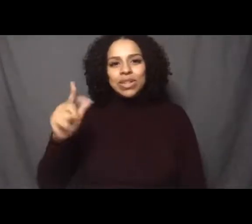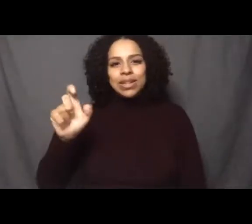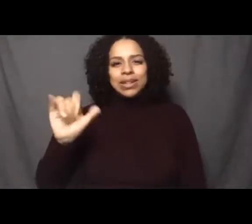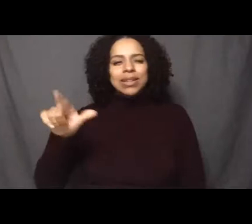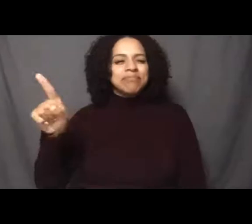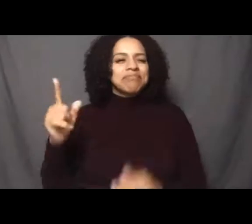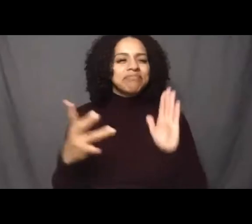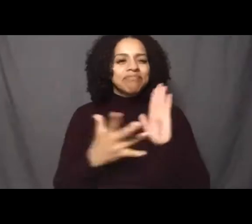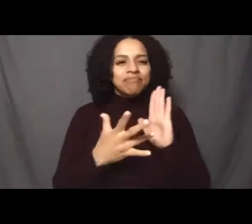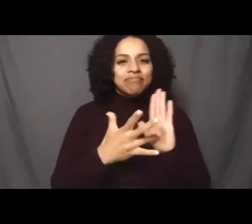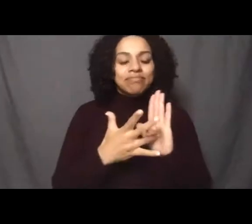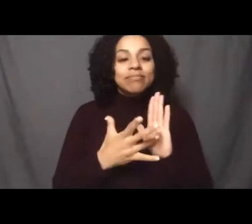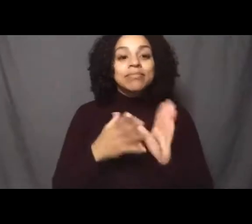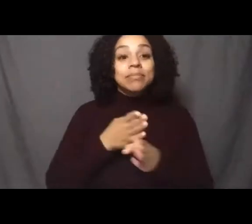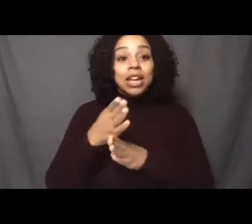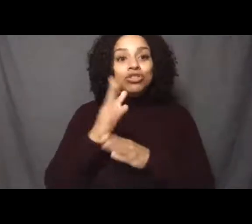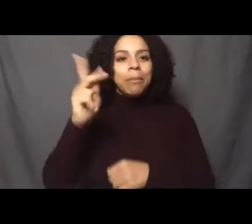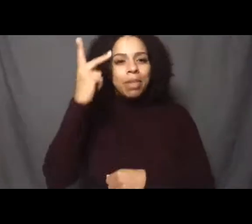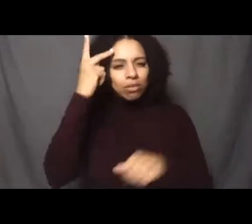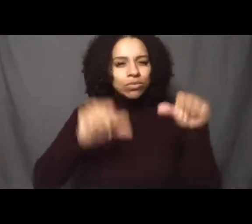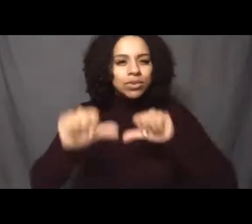student majoring in political science.